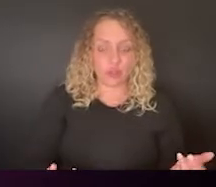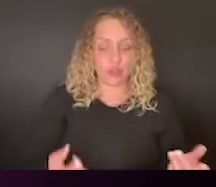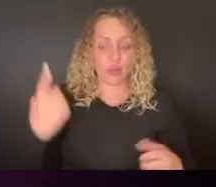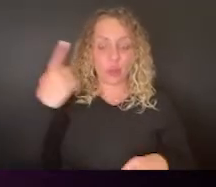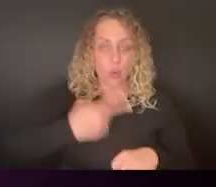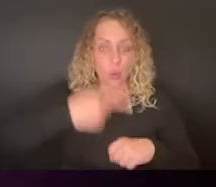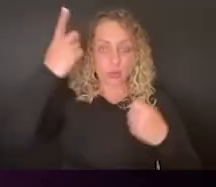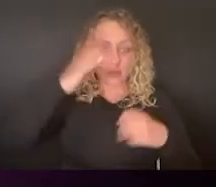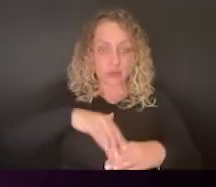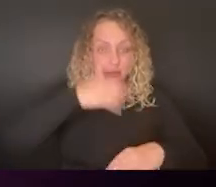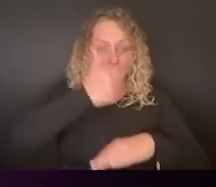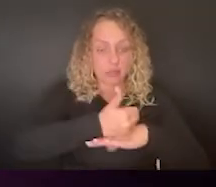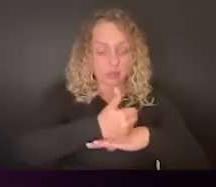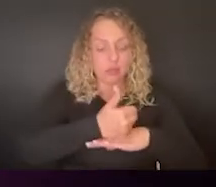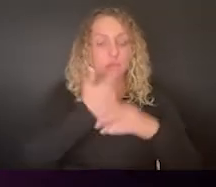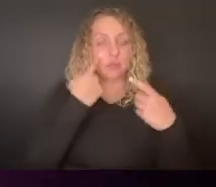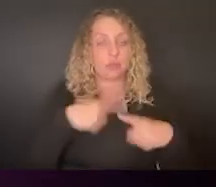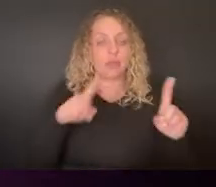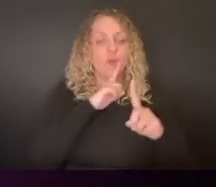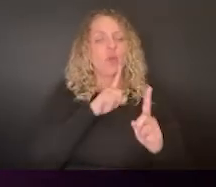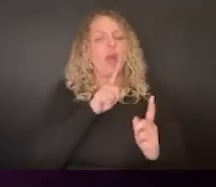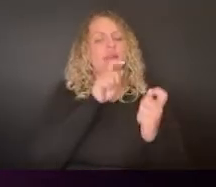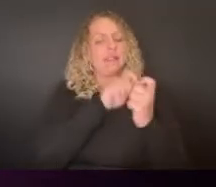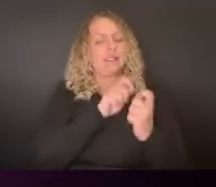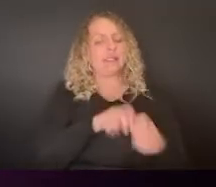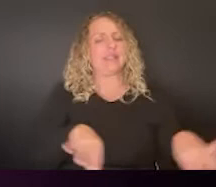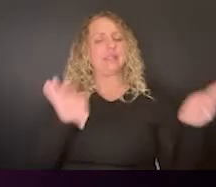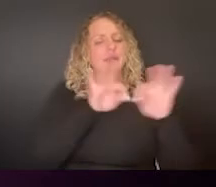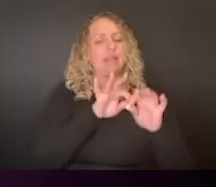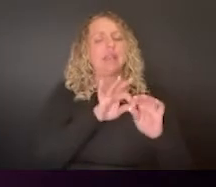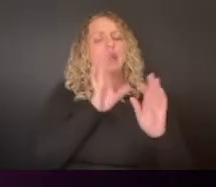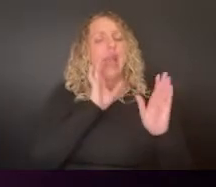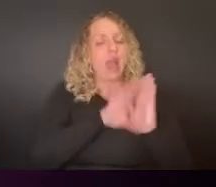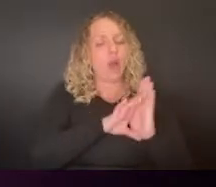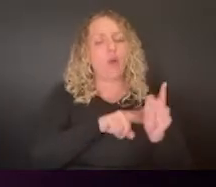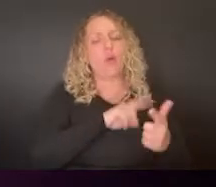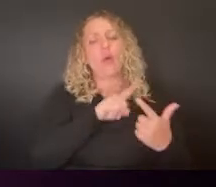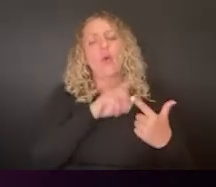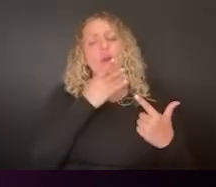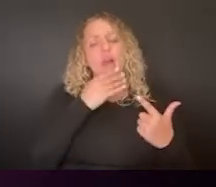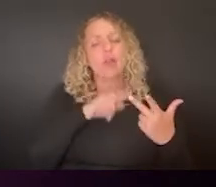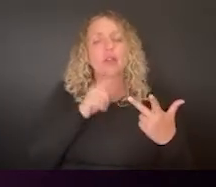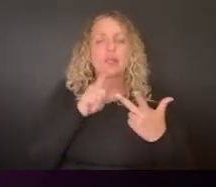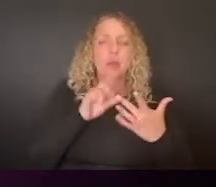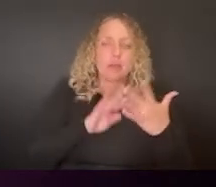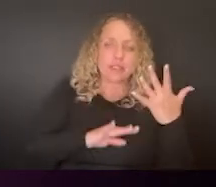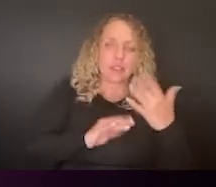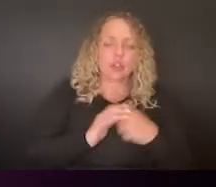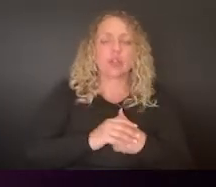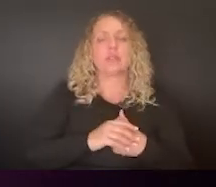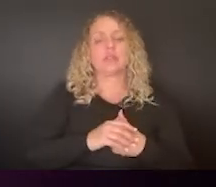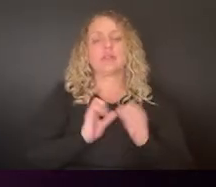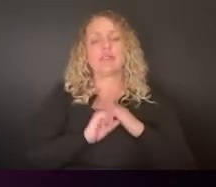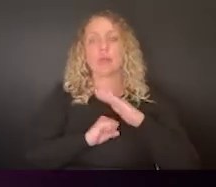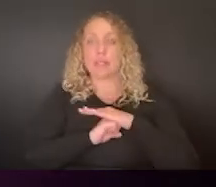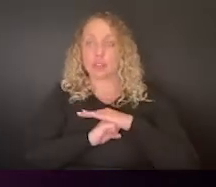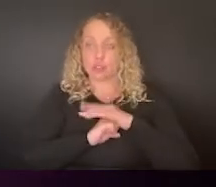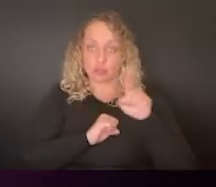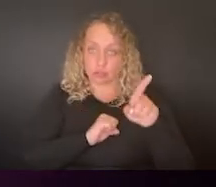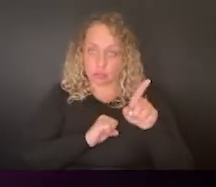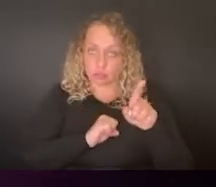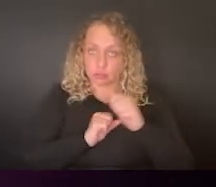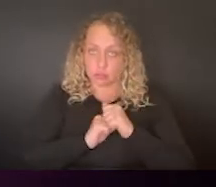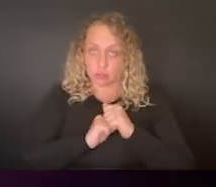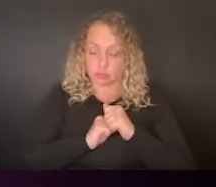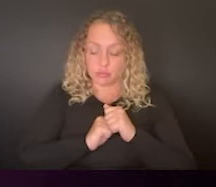take many months, sometimes up to a year. And once that is done, you will have some key